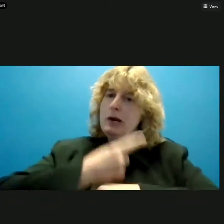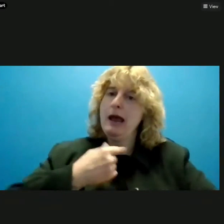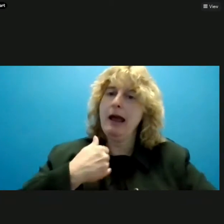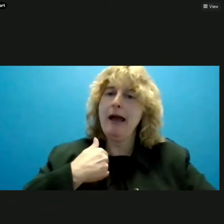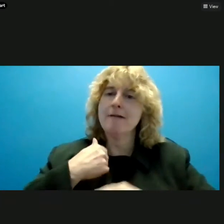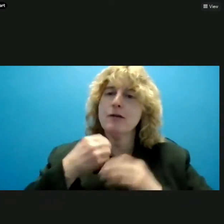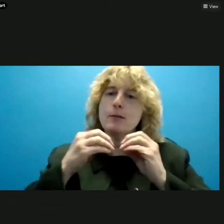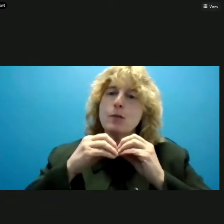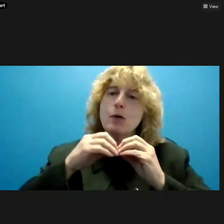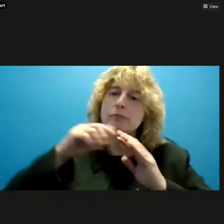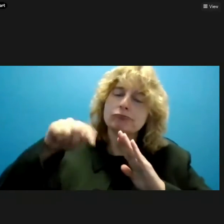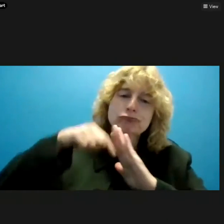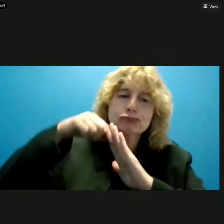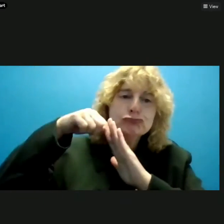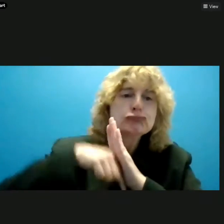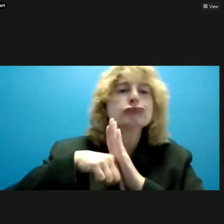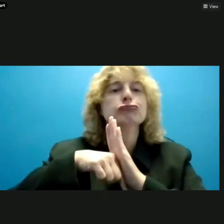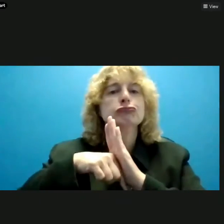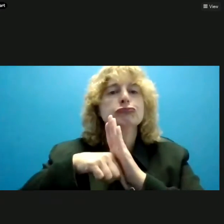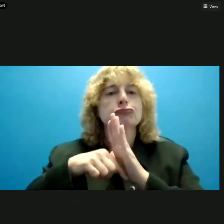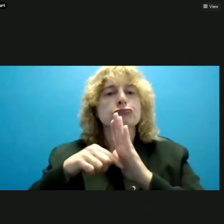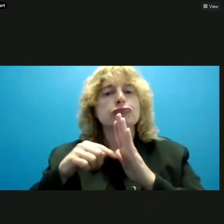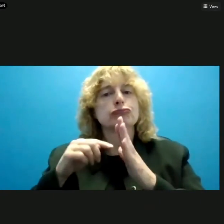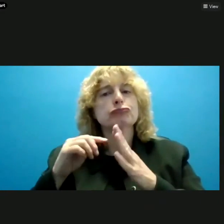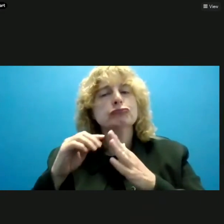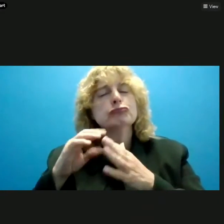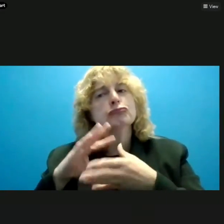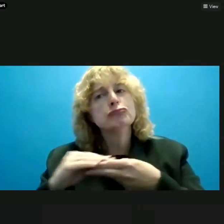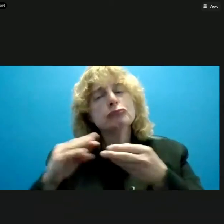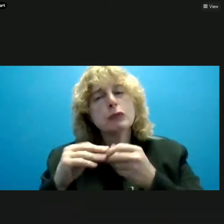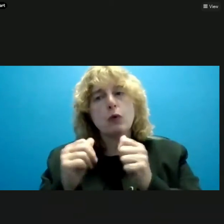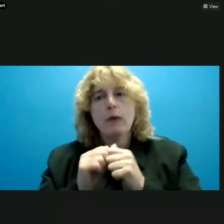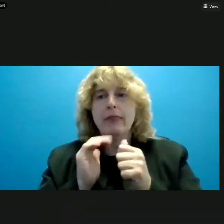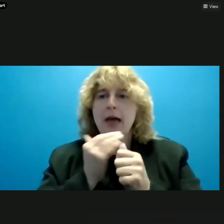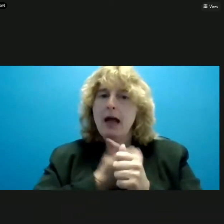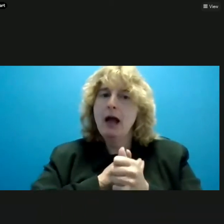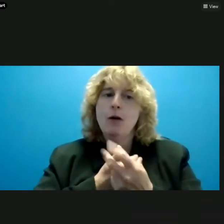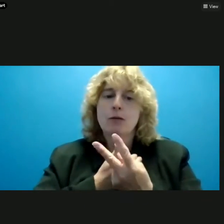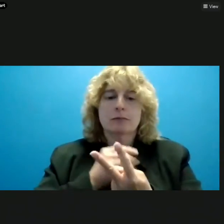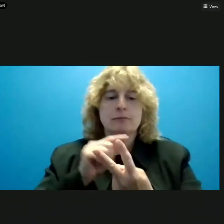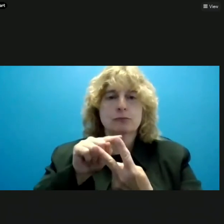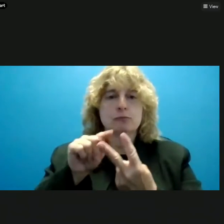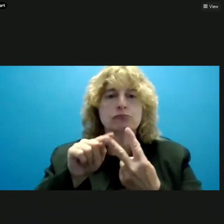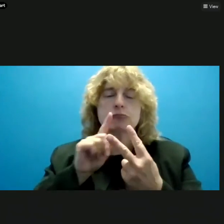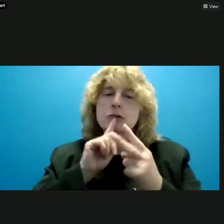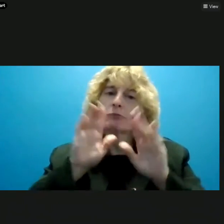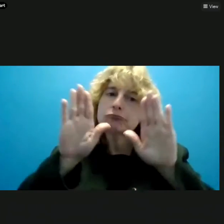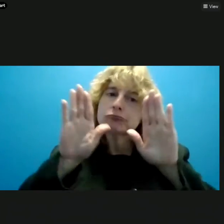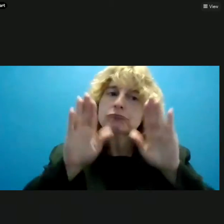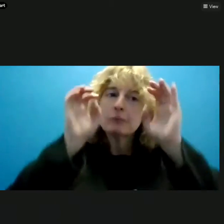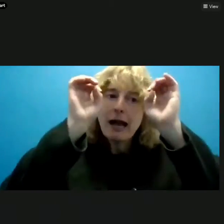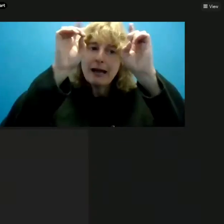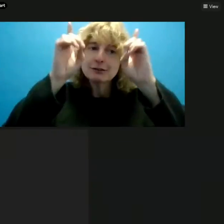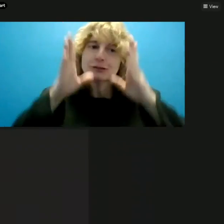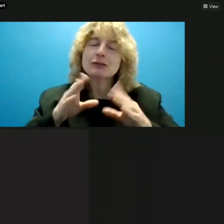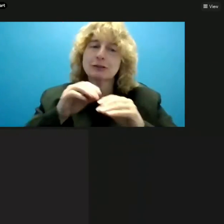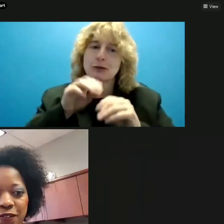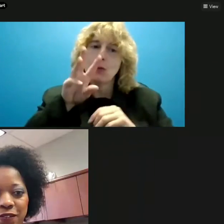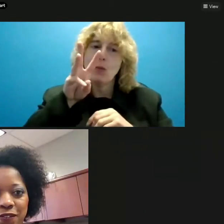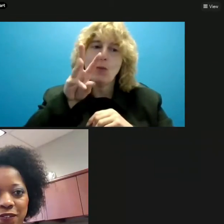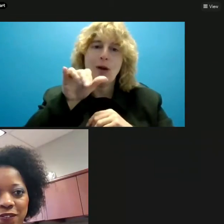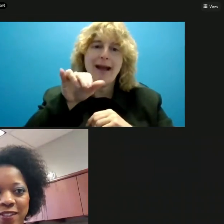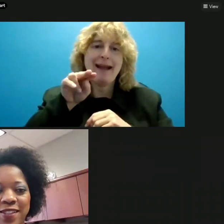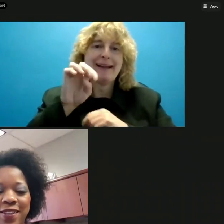two of our outstanding educators in Wayne County. First is going to be joining us is Ironetta Wright. Ironetta